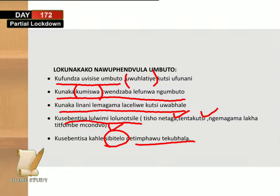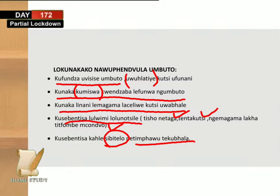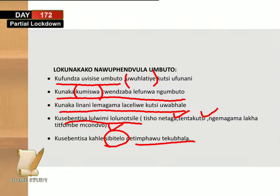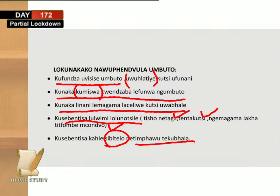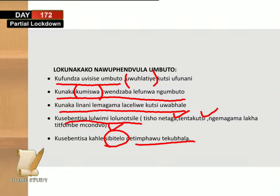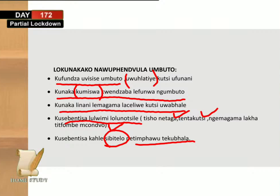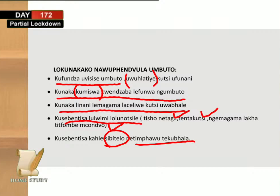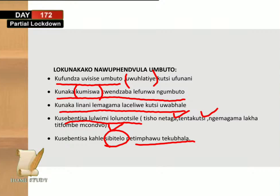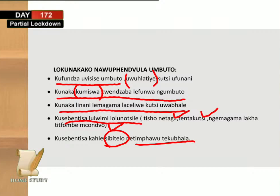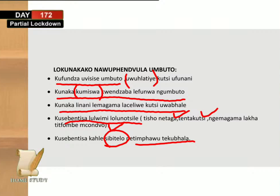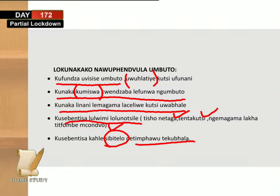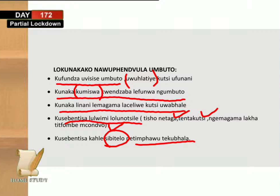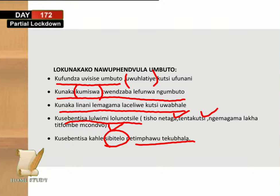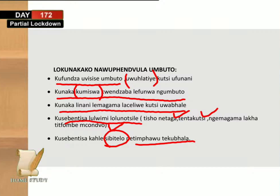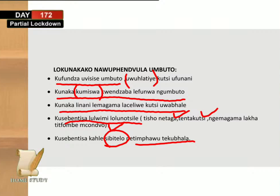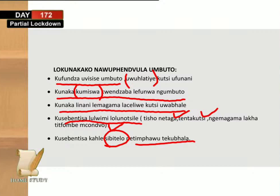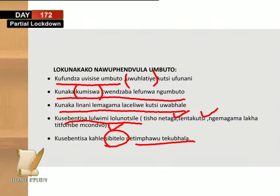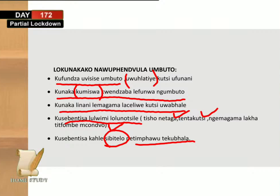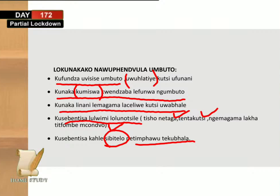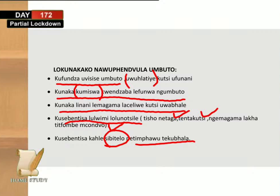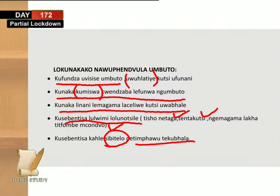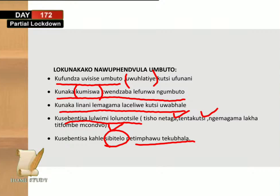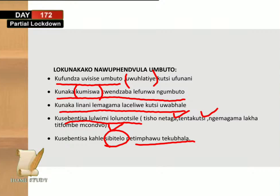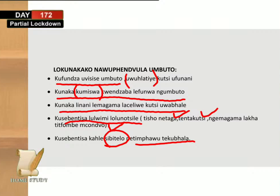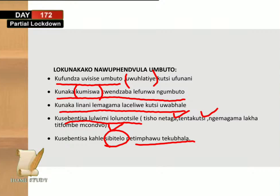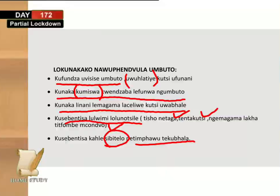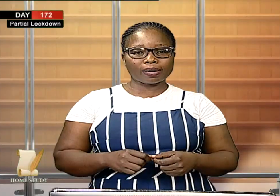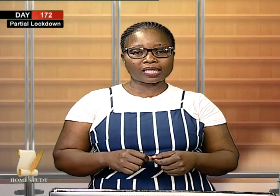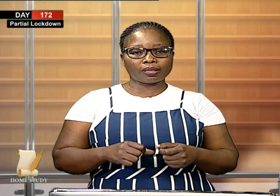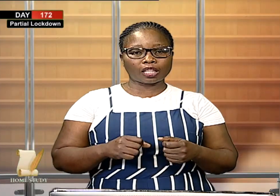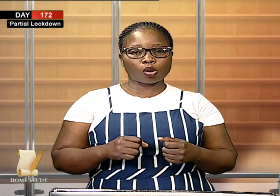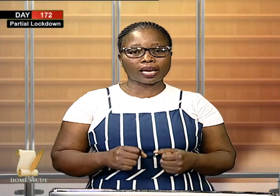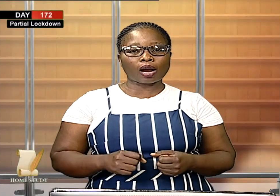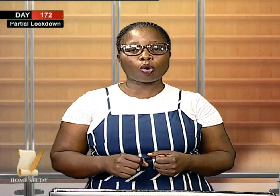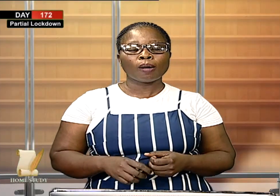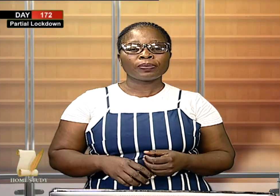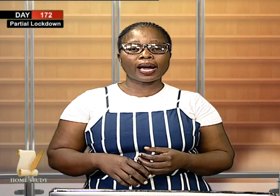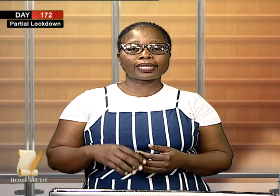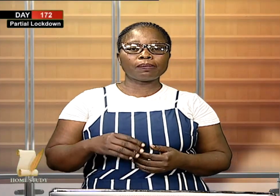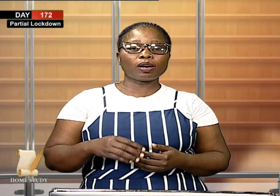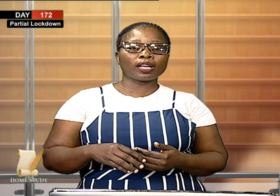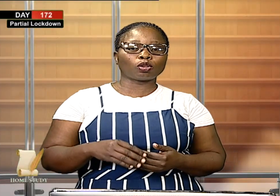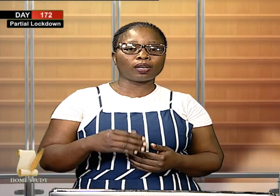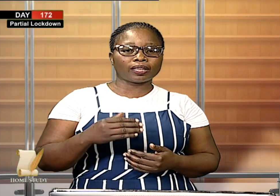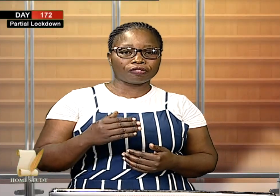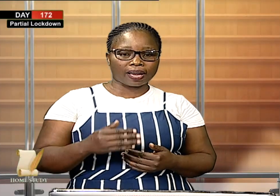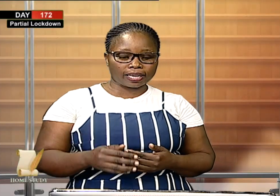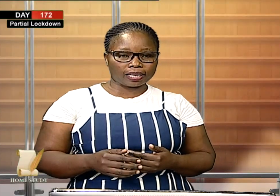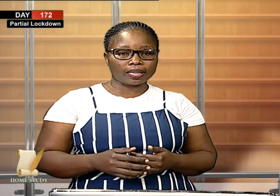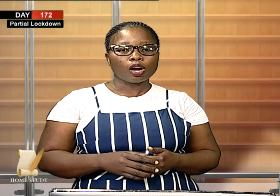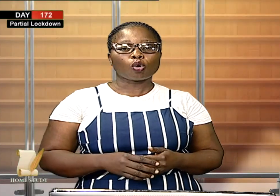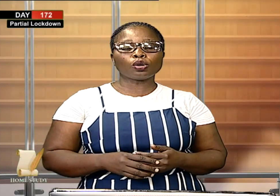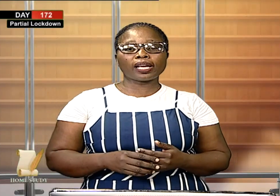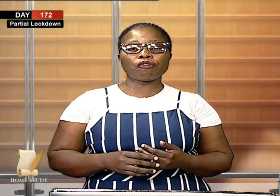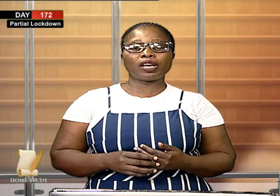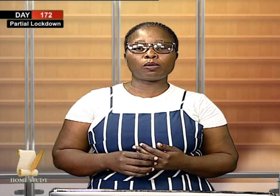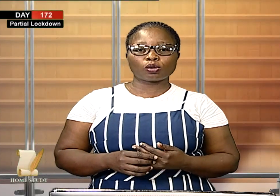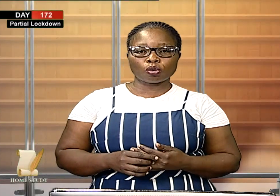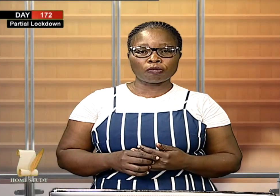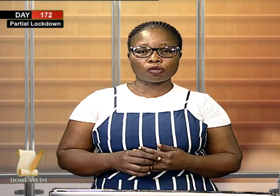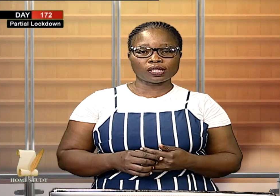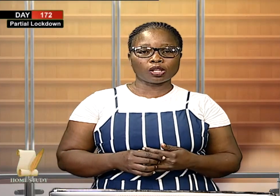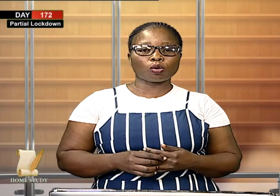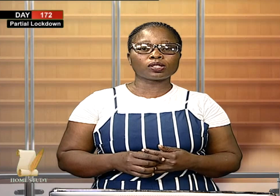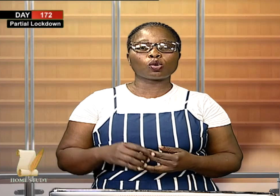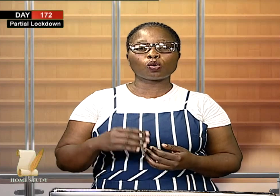ngema spellings lesi singesingisi ma spellings. Spelling takho noma tibitelo takho atibe ngileto letifanele. Kude info